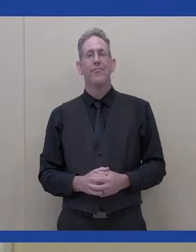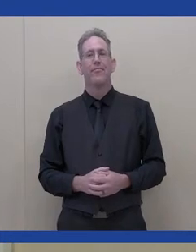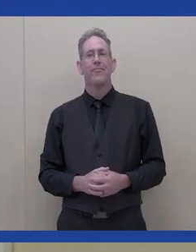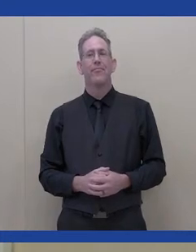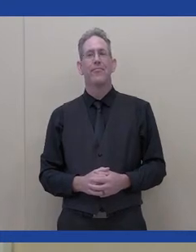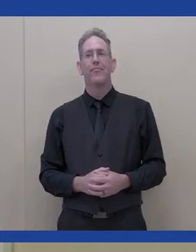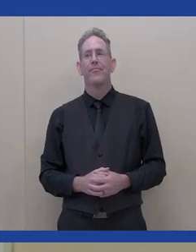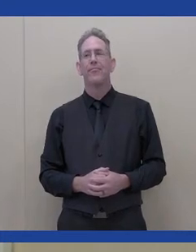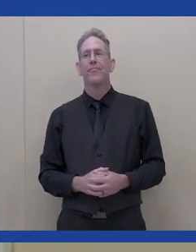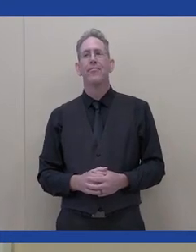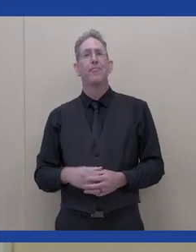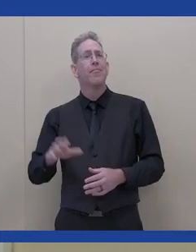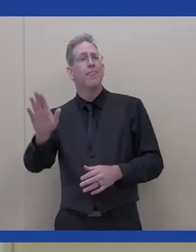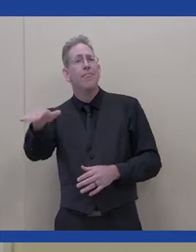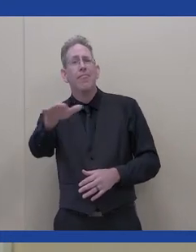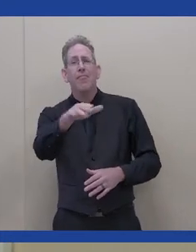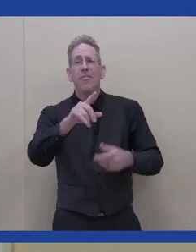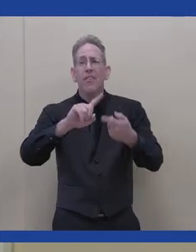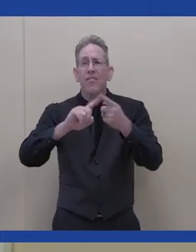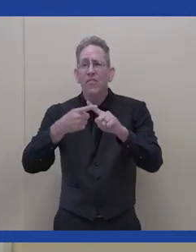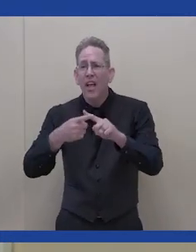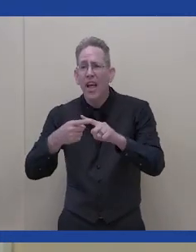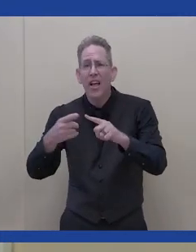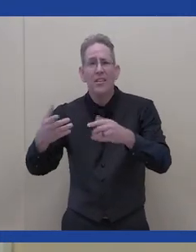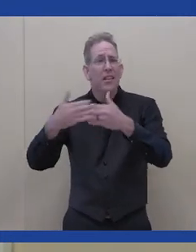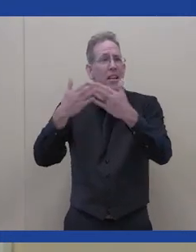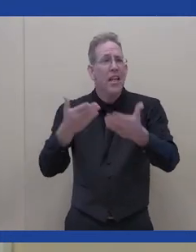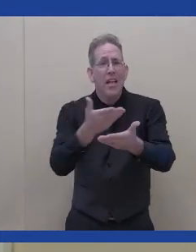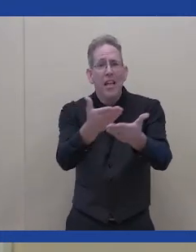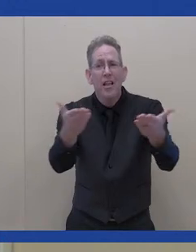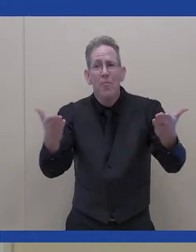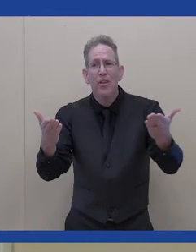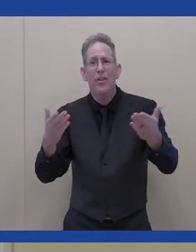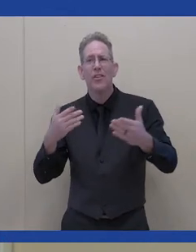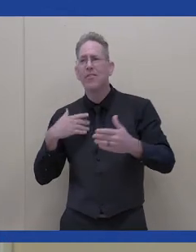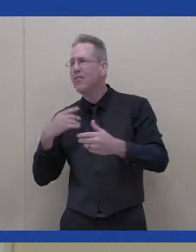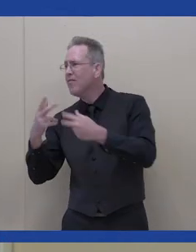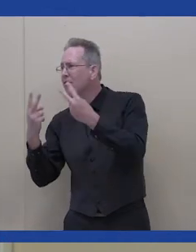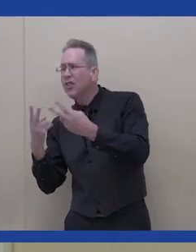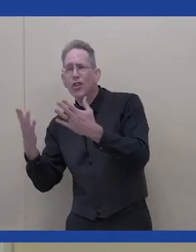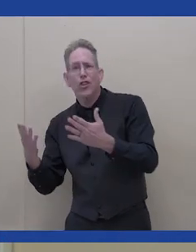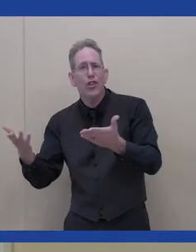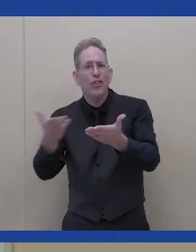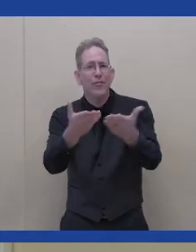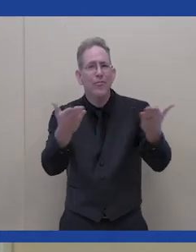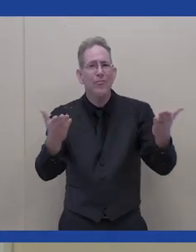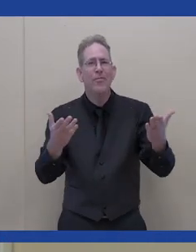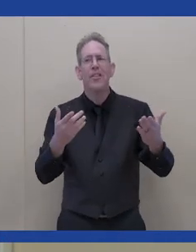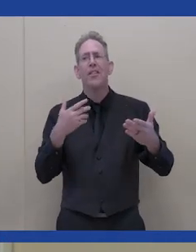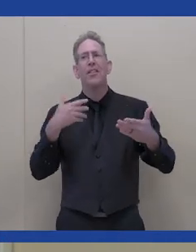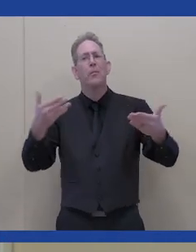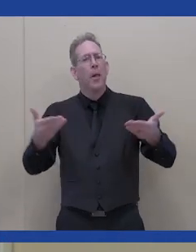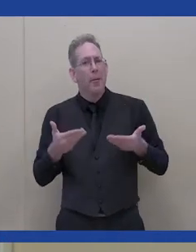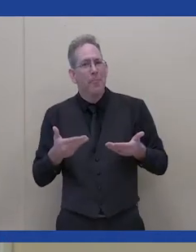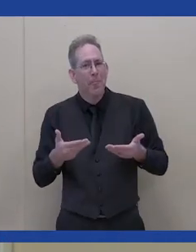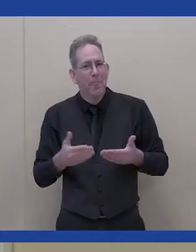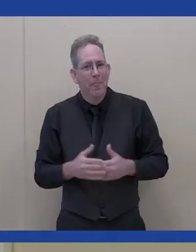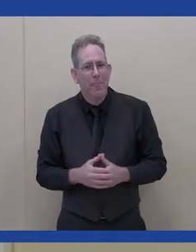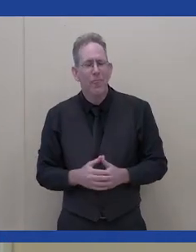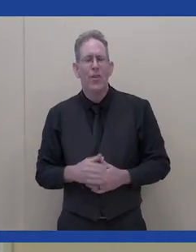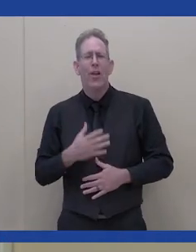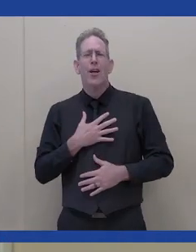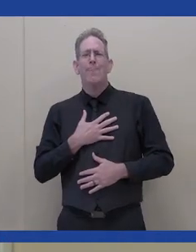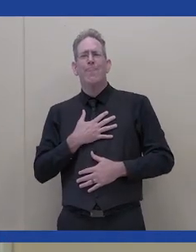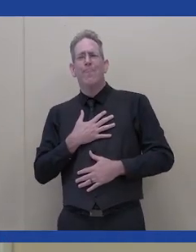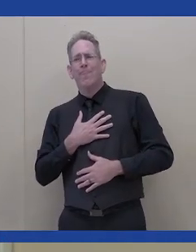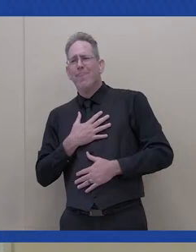Friends, neighbors, and distinguished guests, good evening and welcome. I am deeply grateful to share in this